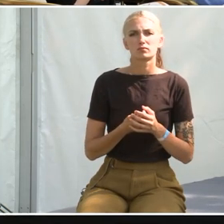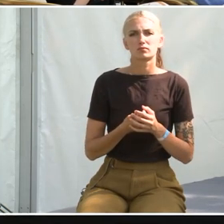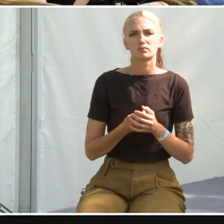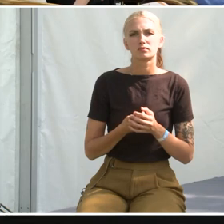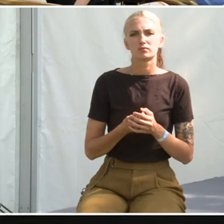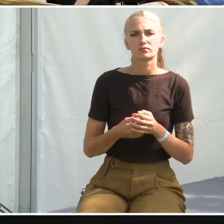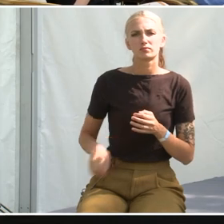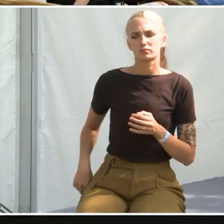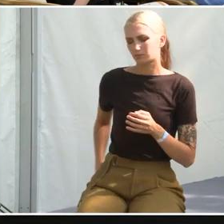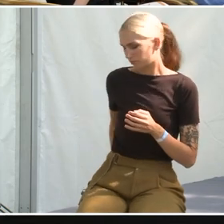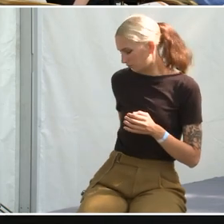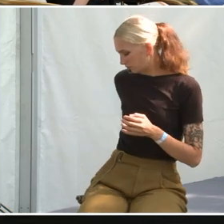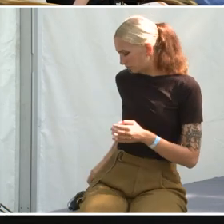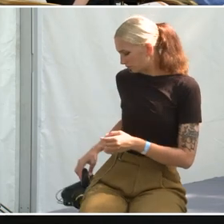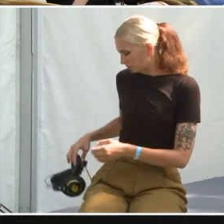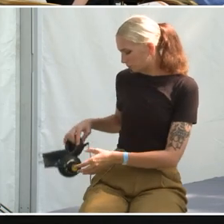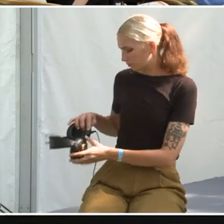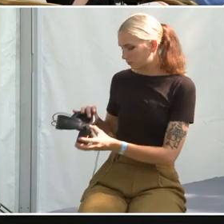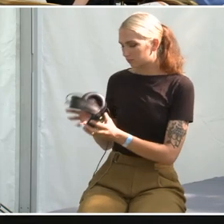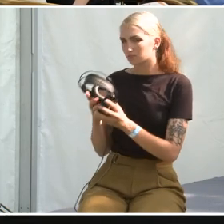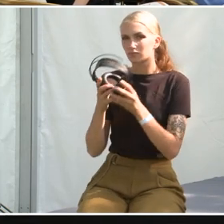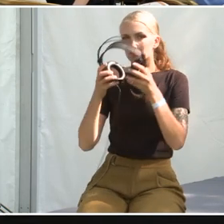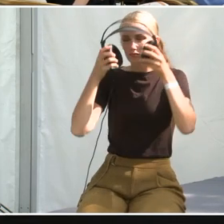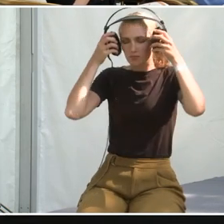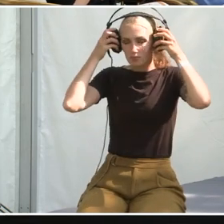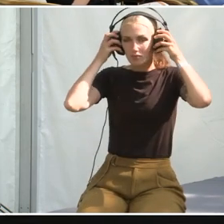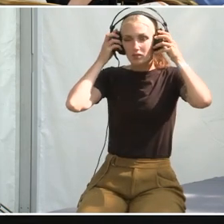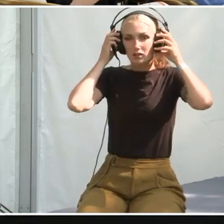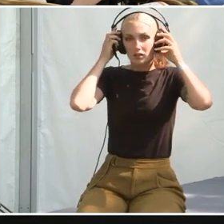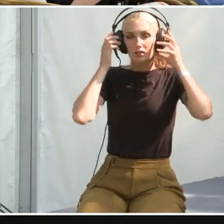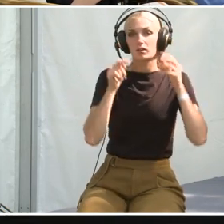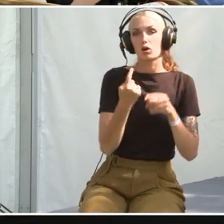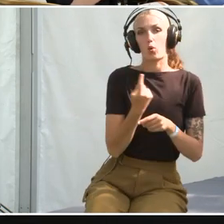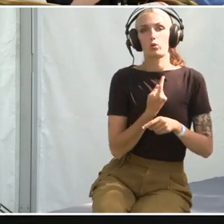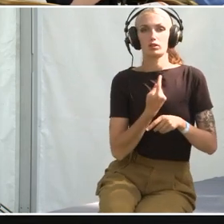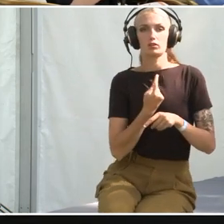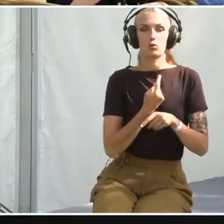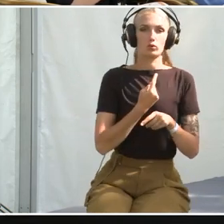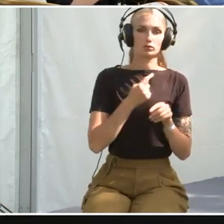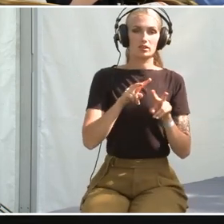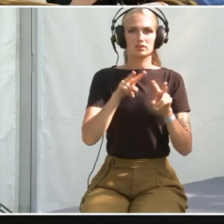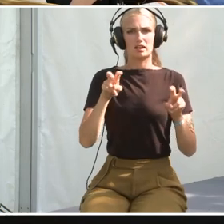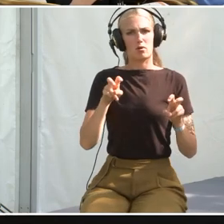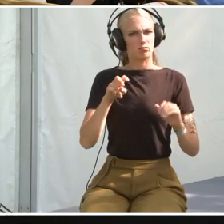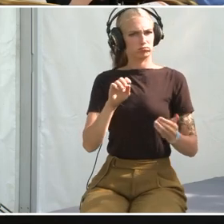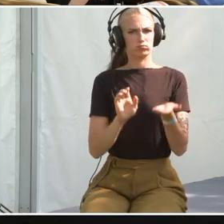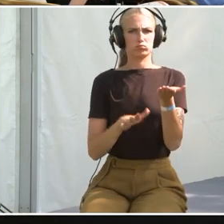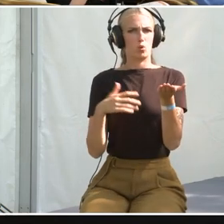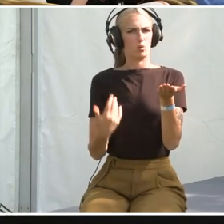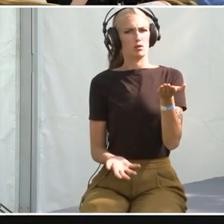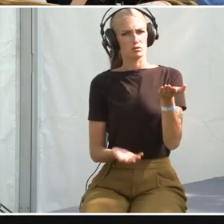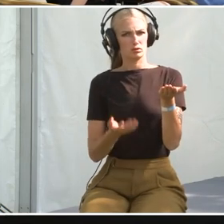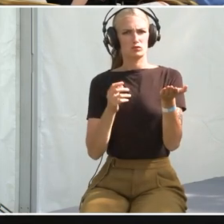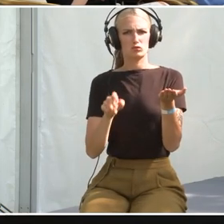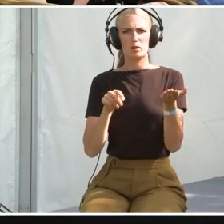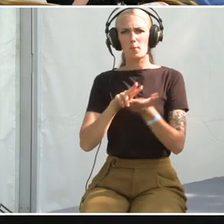comorbidity, I would say. And how does the issue drug of loneliness and how does the issue of loneliness come up in that context? I think if we